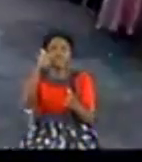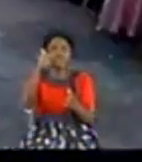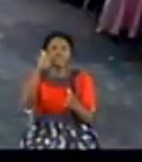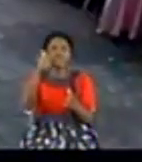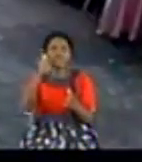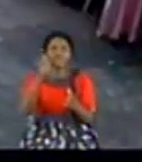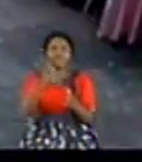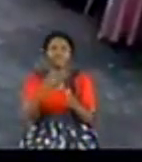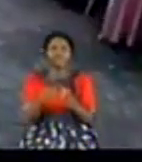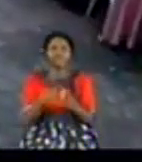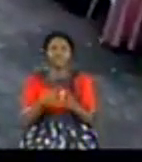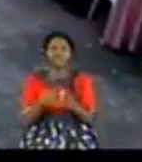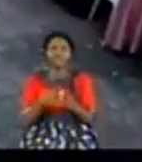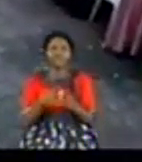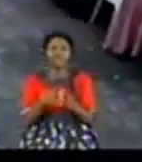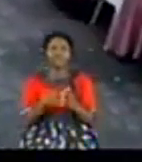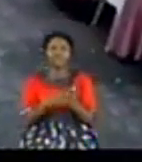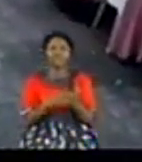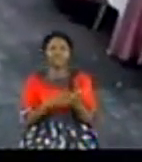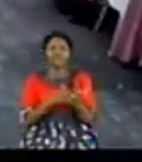thank you